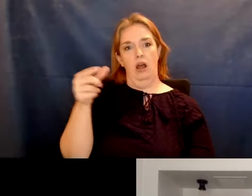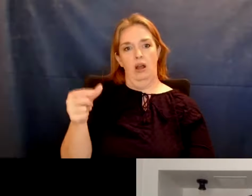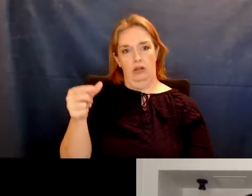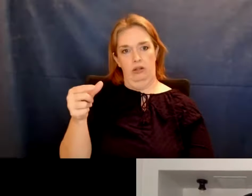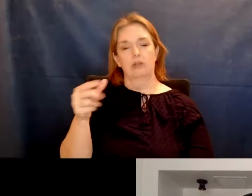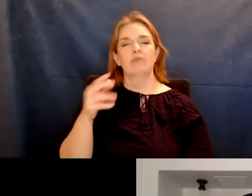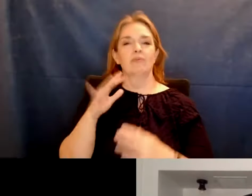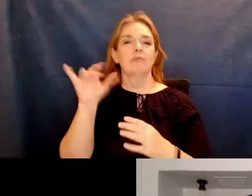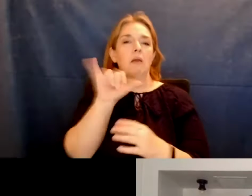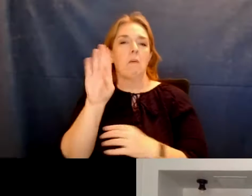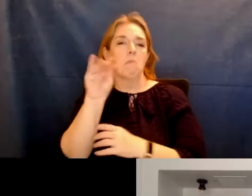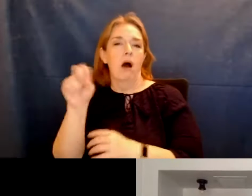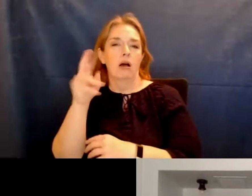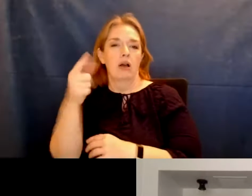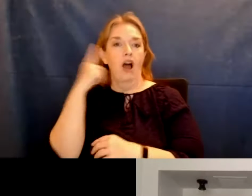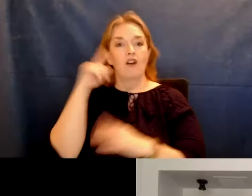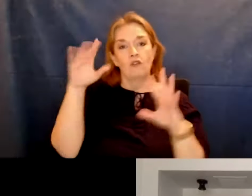Trump.